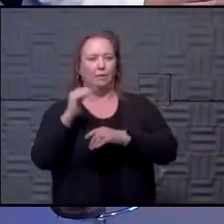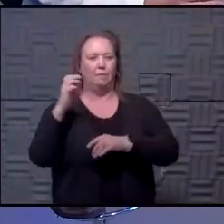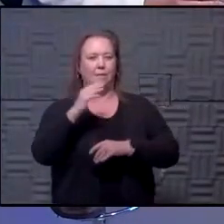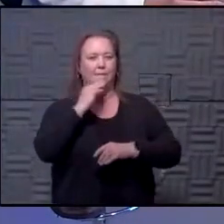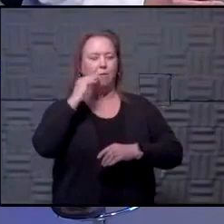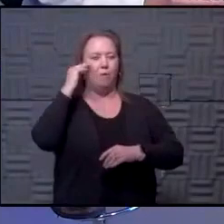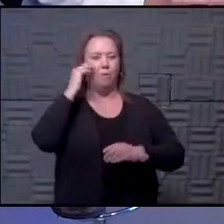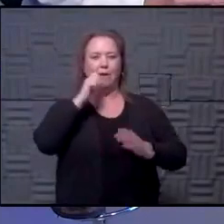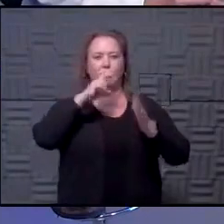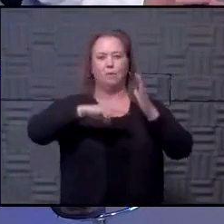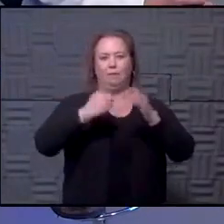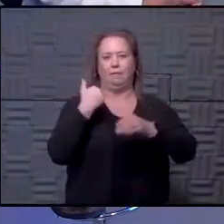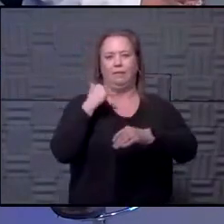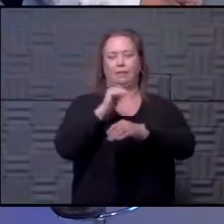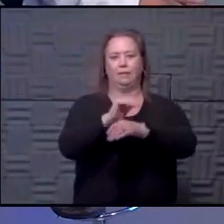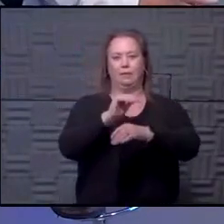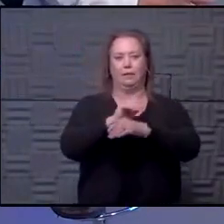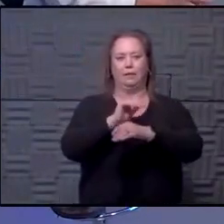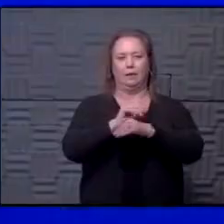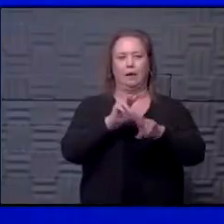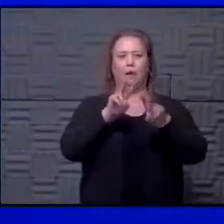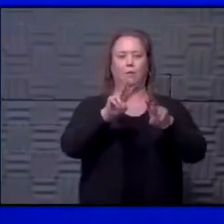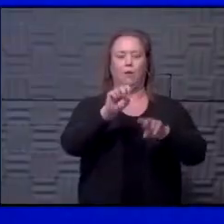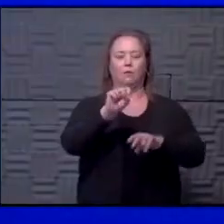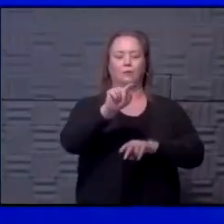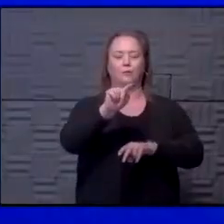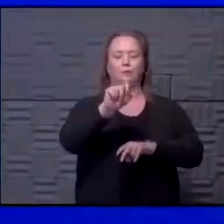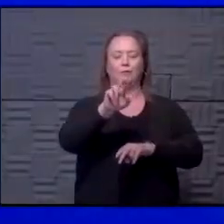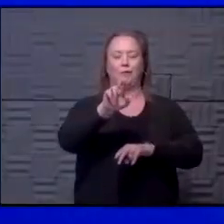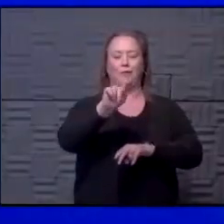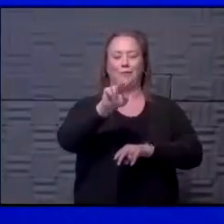I meant to read it. I didn't read it. Okay. I may have watched Star Trek instead.